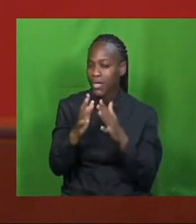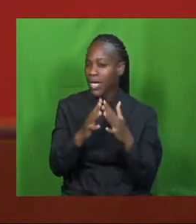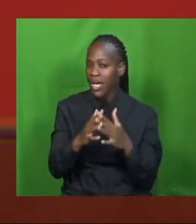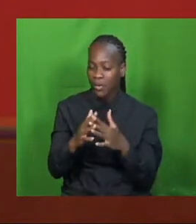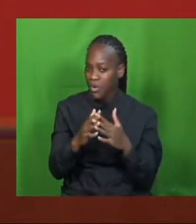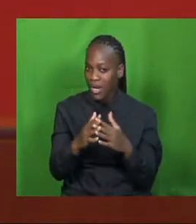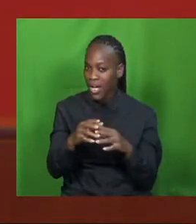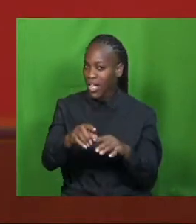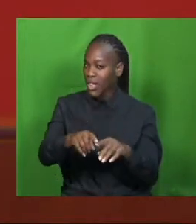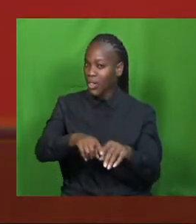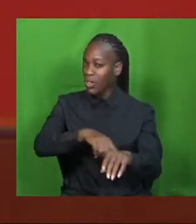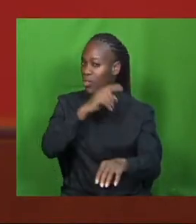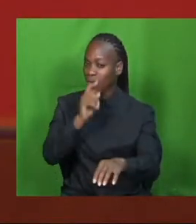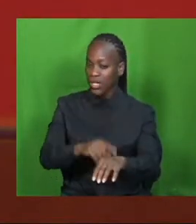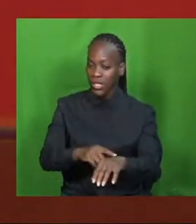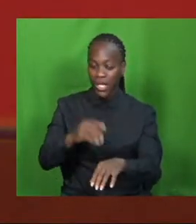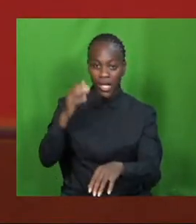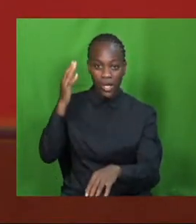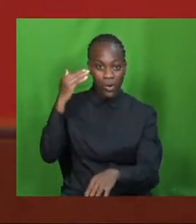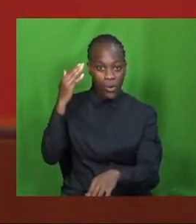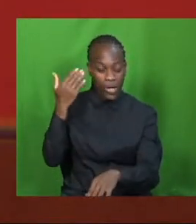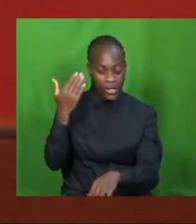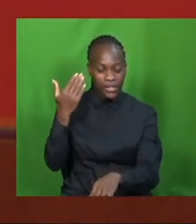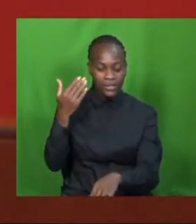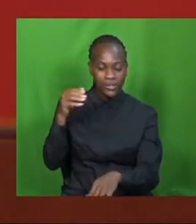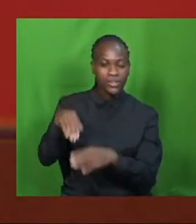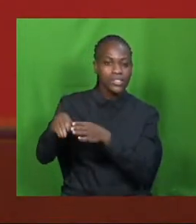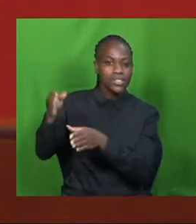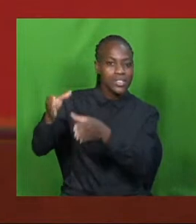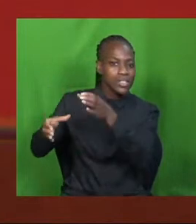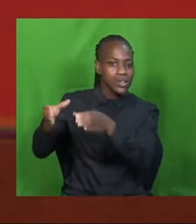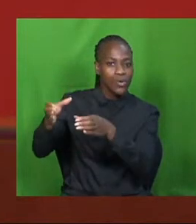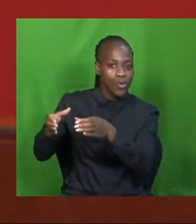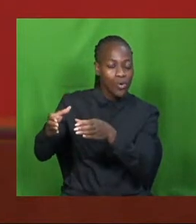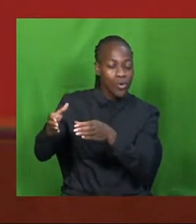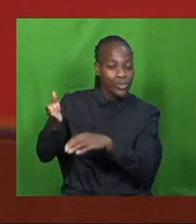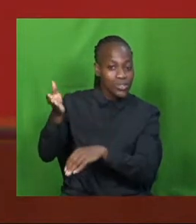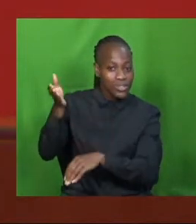Speaker. Particularly because on Tuesday, the Supreme Court